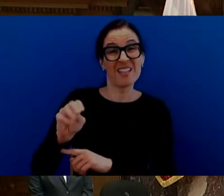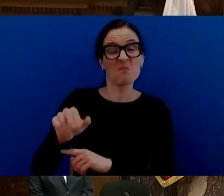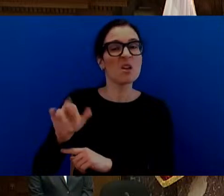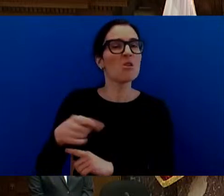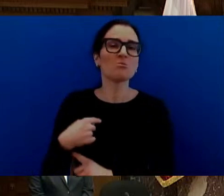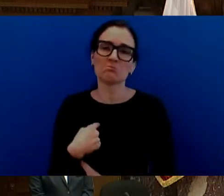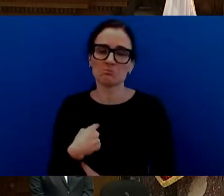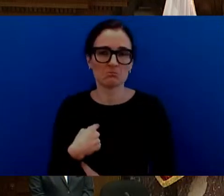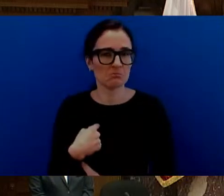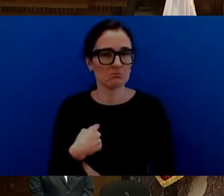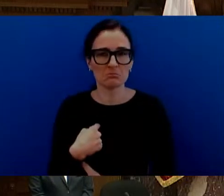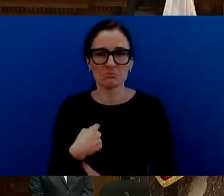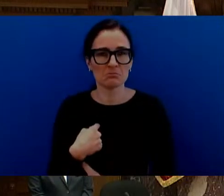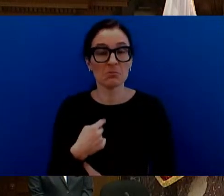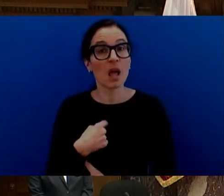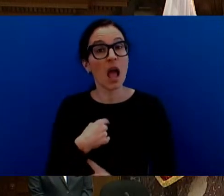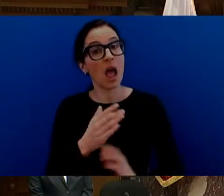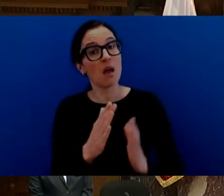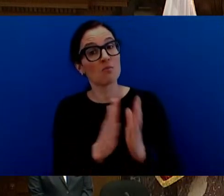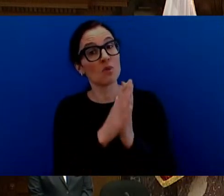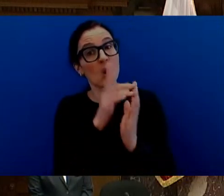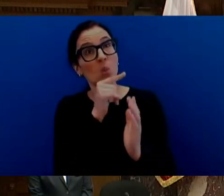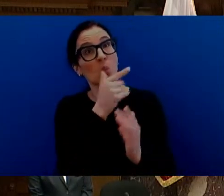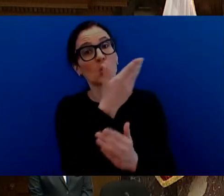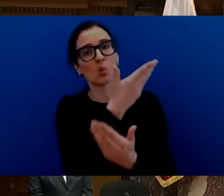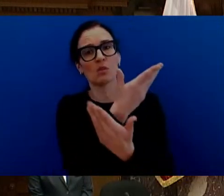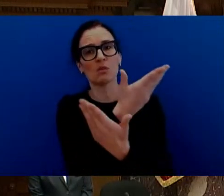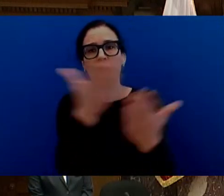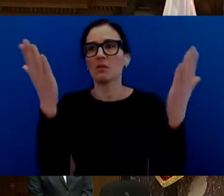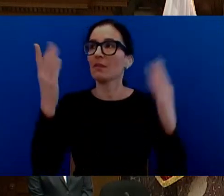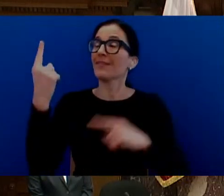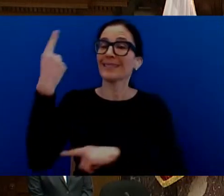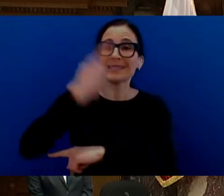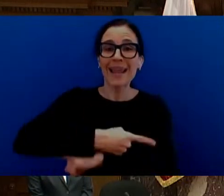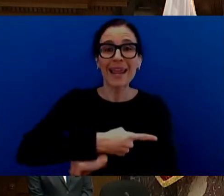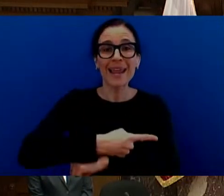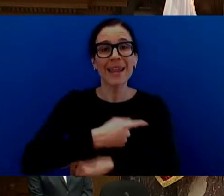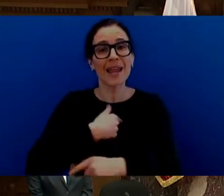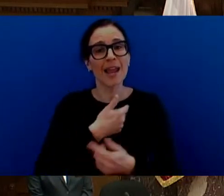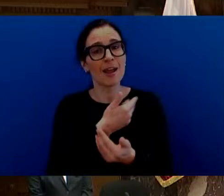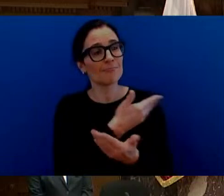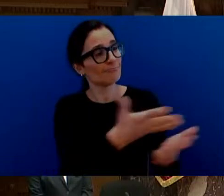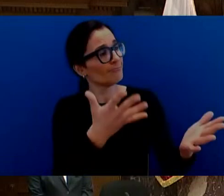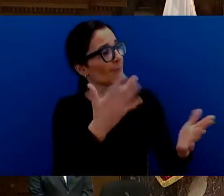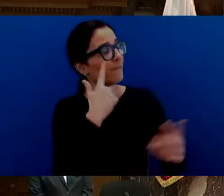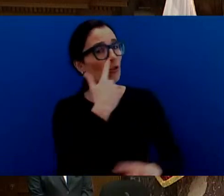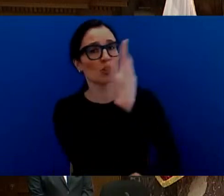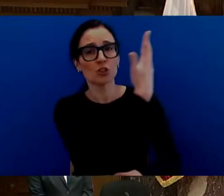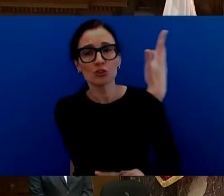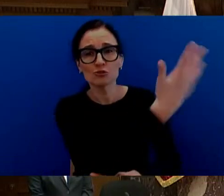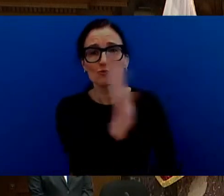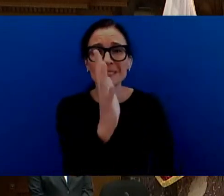I pray for the water. I pray for the trees because they're so much alive like us.